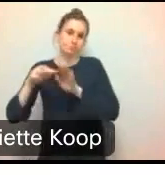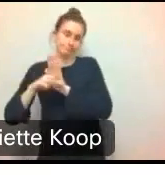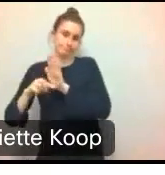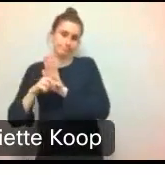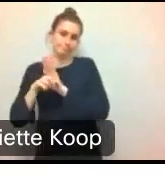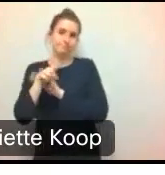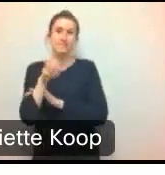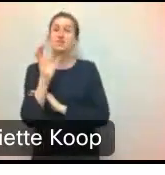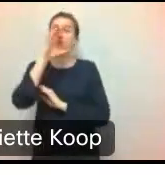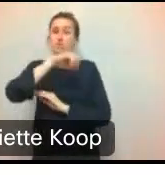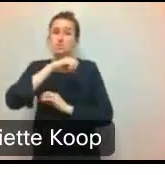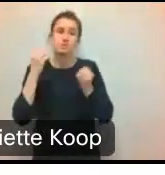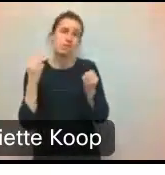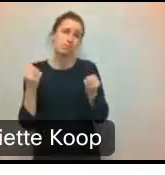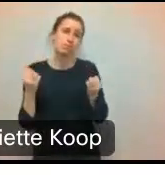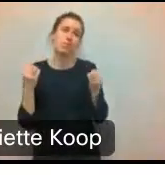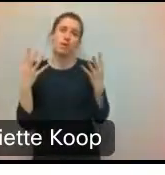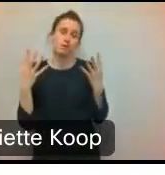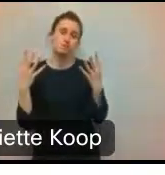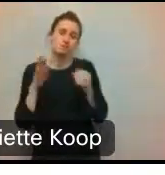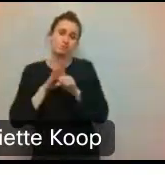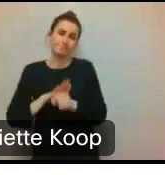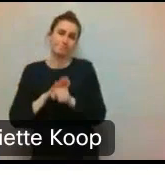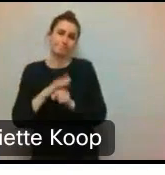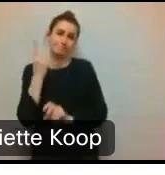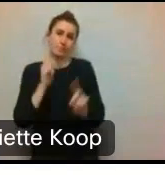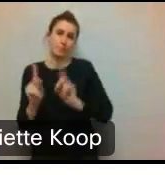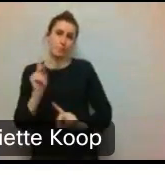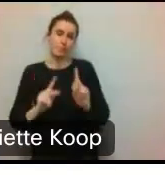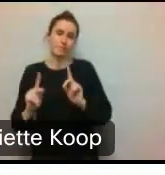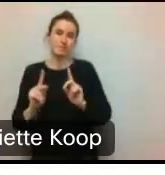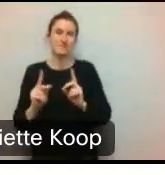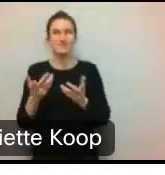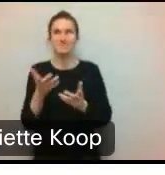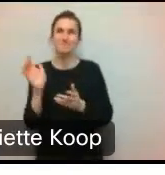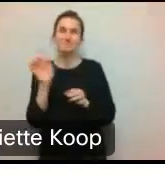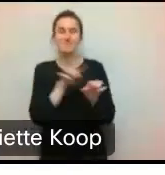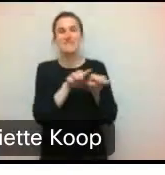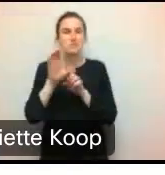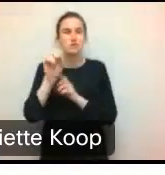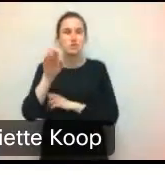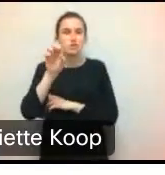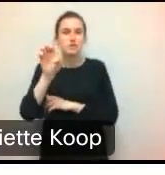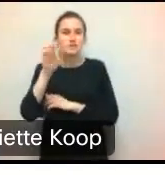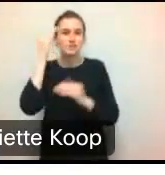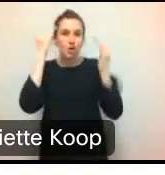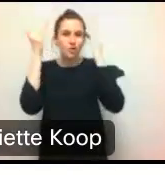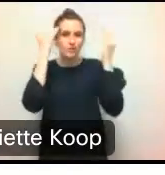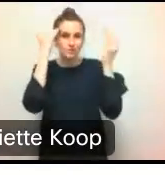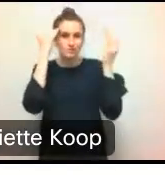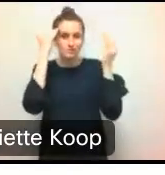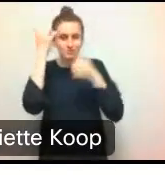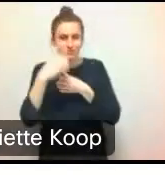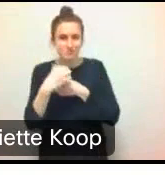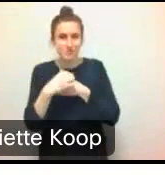individual. It assumes a lot from people. It's kind of a bit like a curse of knowledge situation. And people might